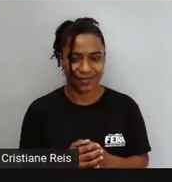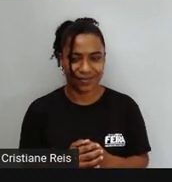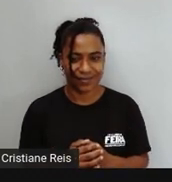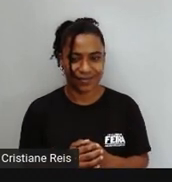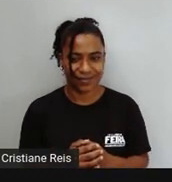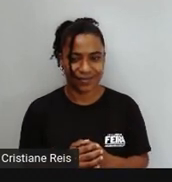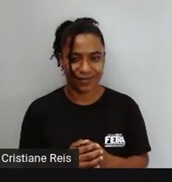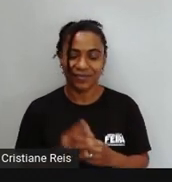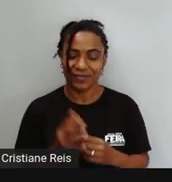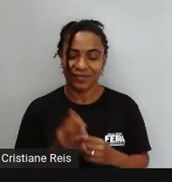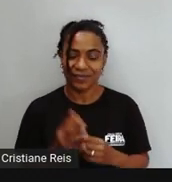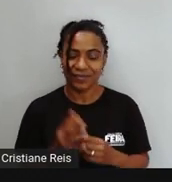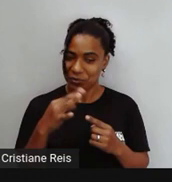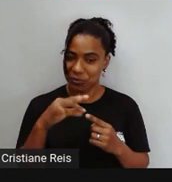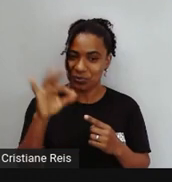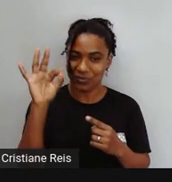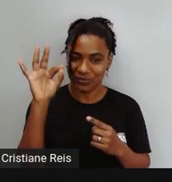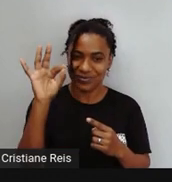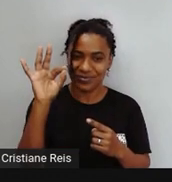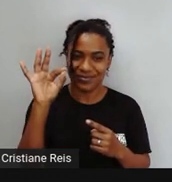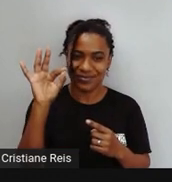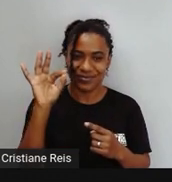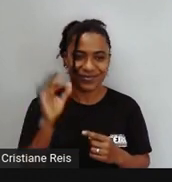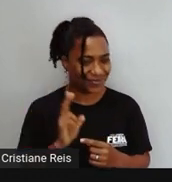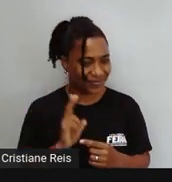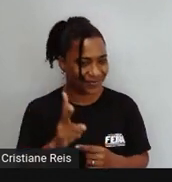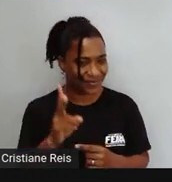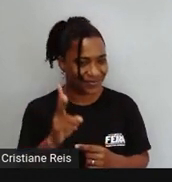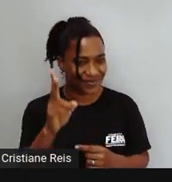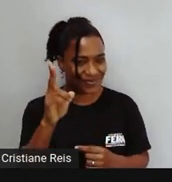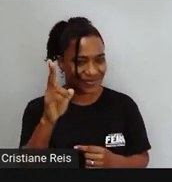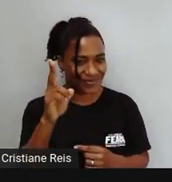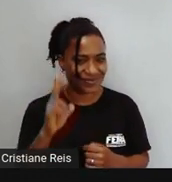Here. Okay, let's go.